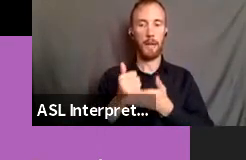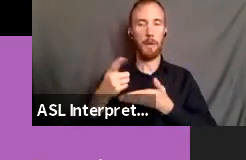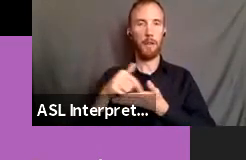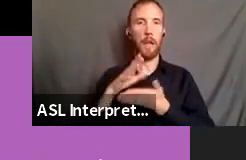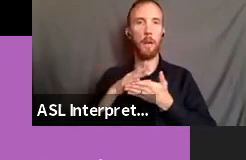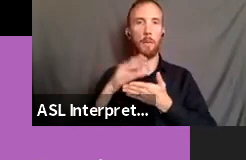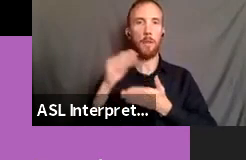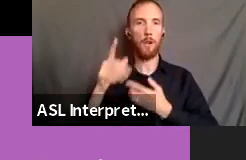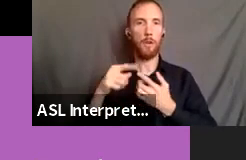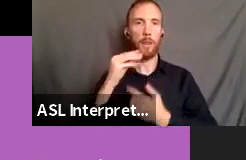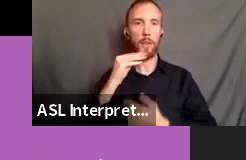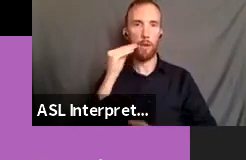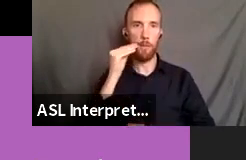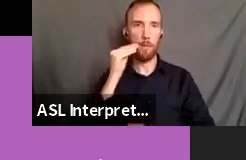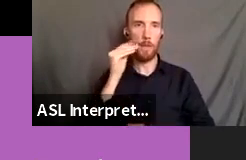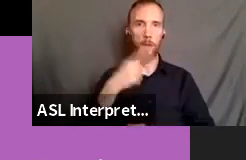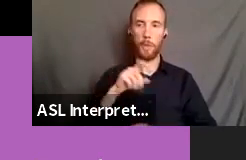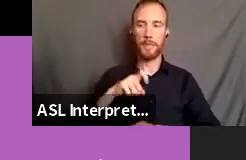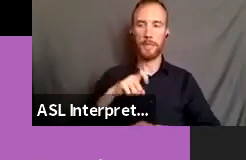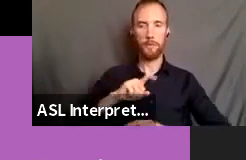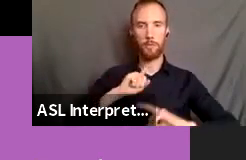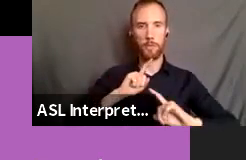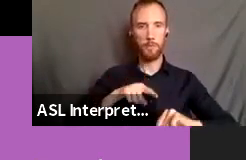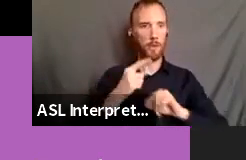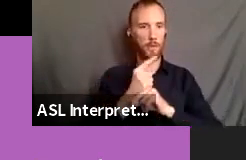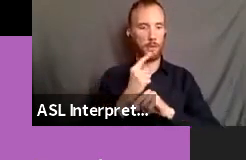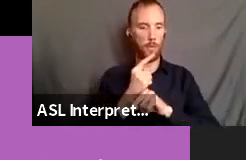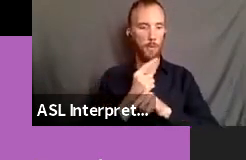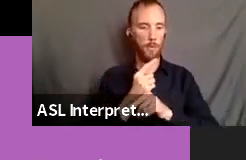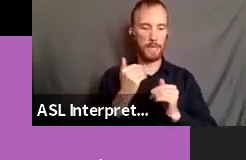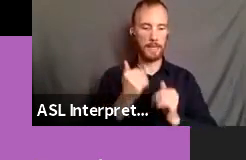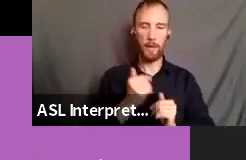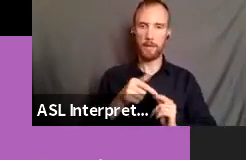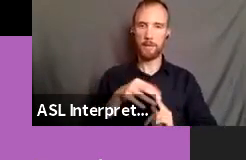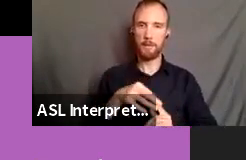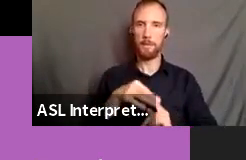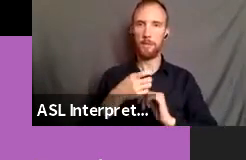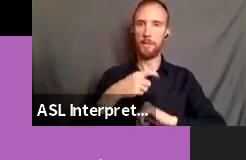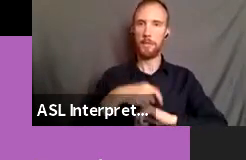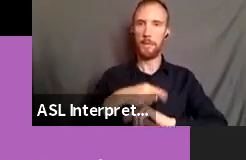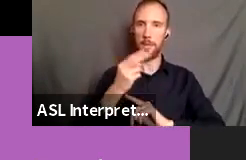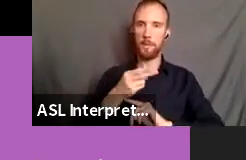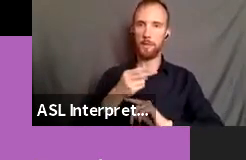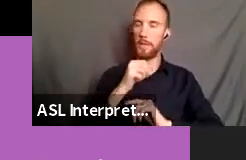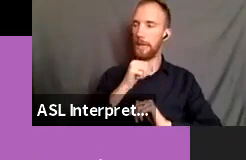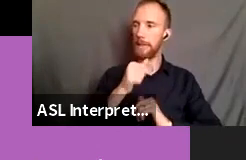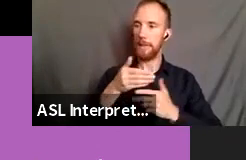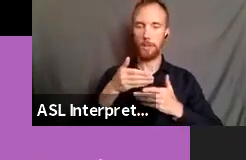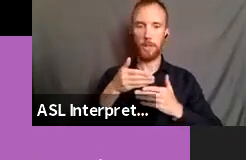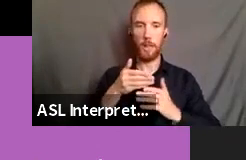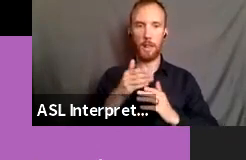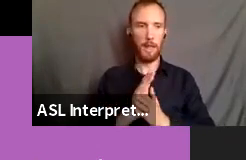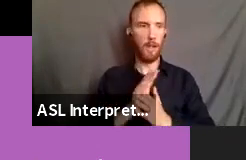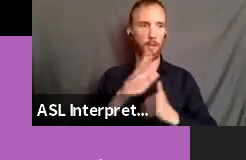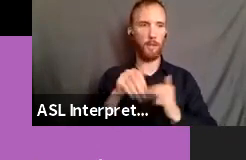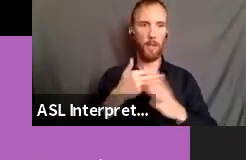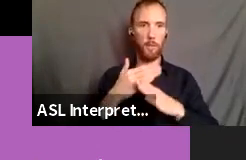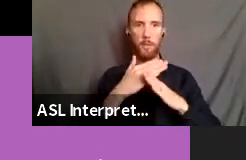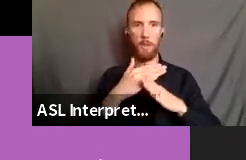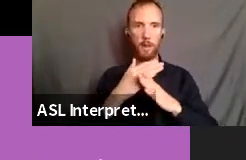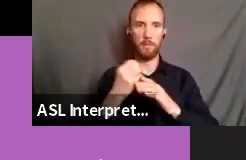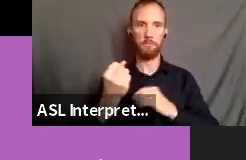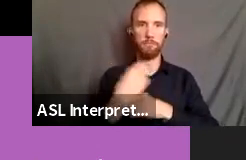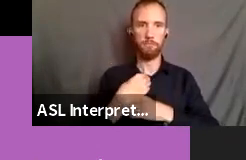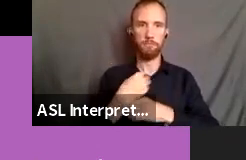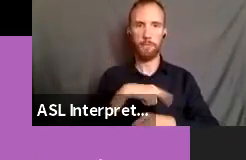responsive to this moment in history without allowing ourselves to be undone by the roadblocks ahead and we must remain fully committed to